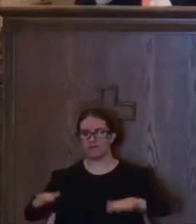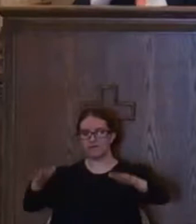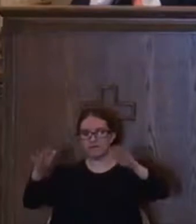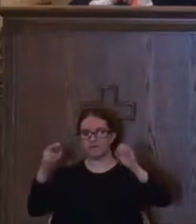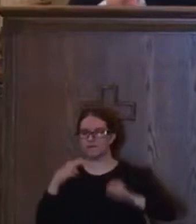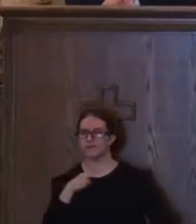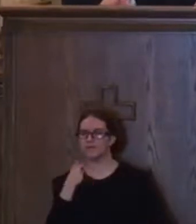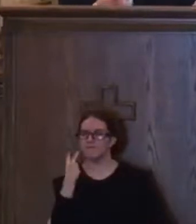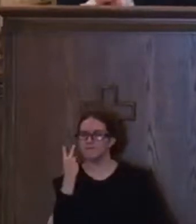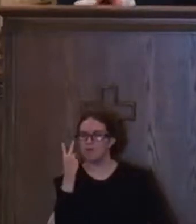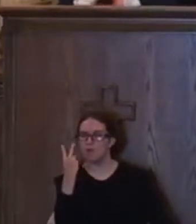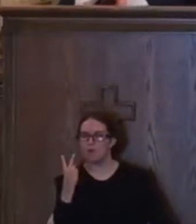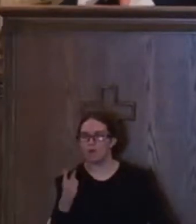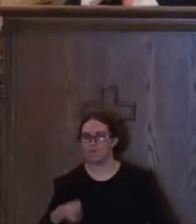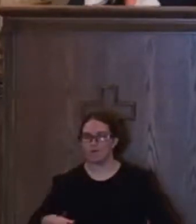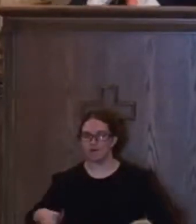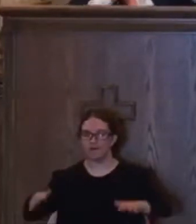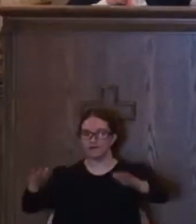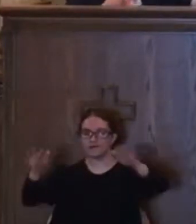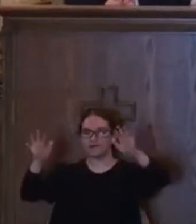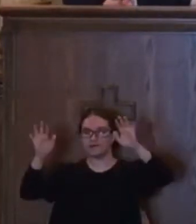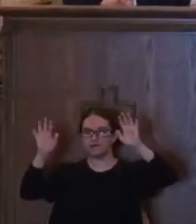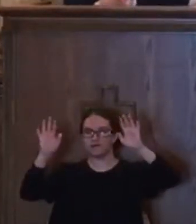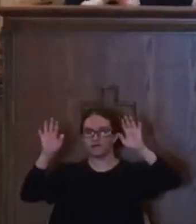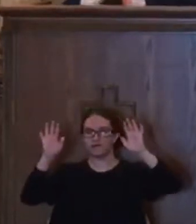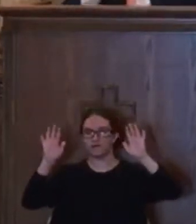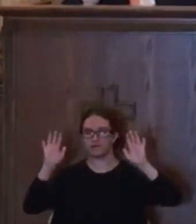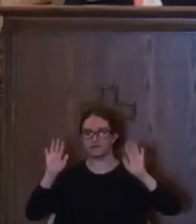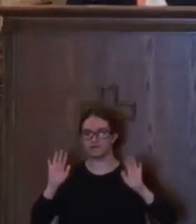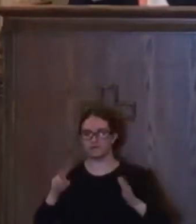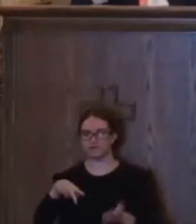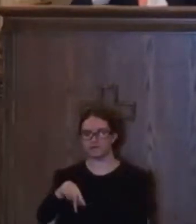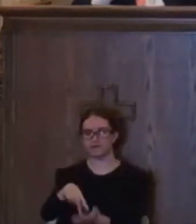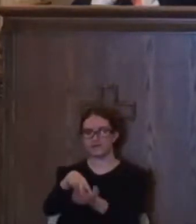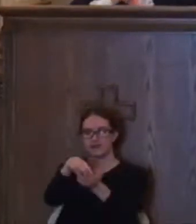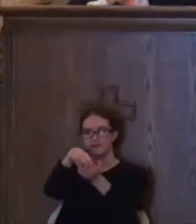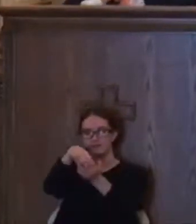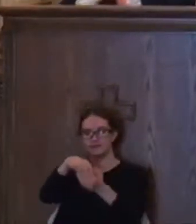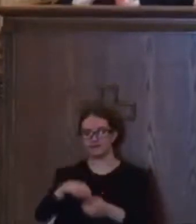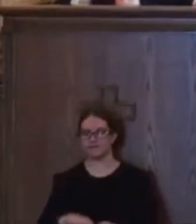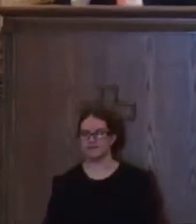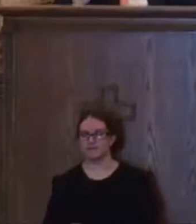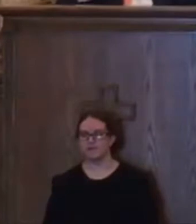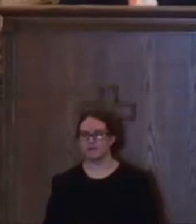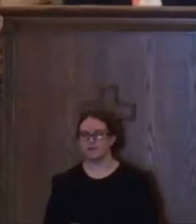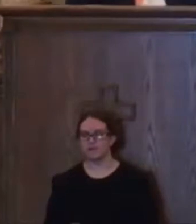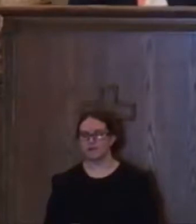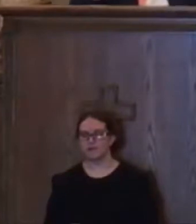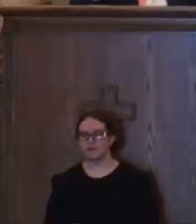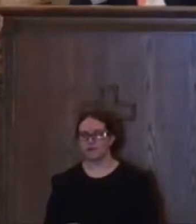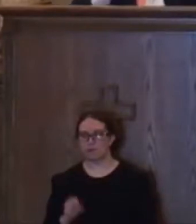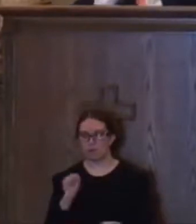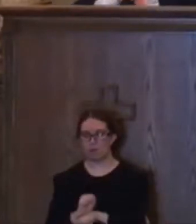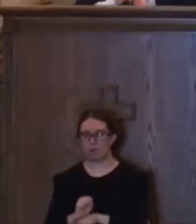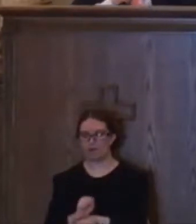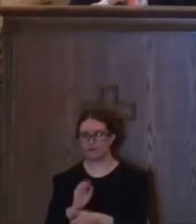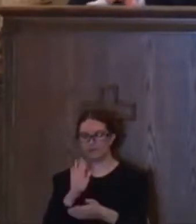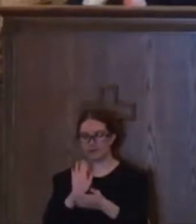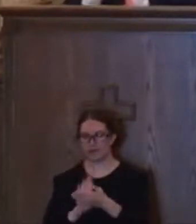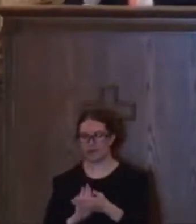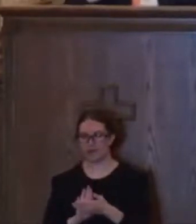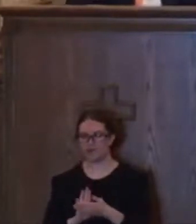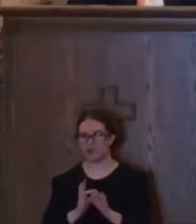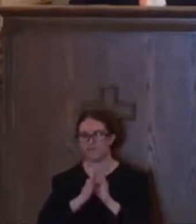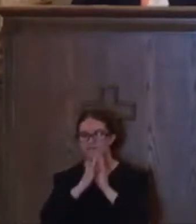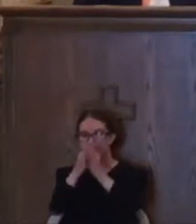our voice and when we lift up our hands, is when we stand up to our feet, when we put some works behind our faith,